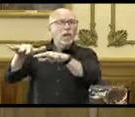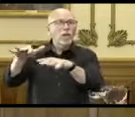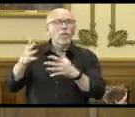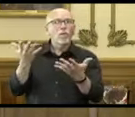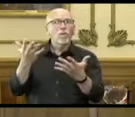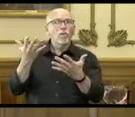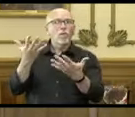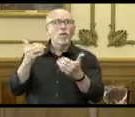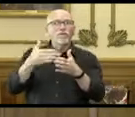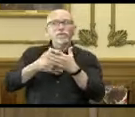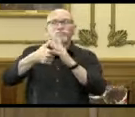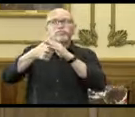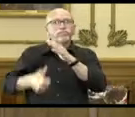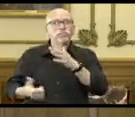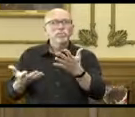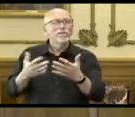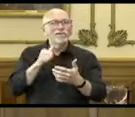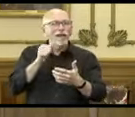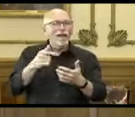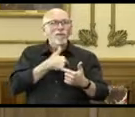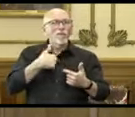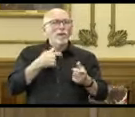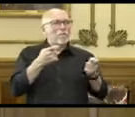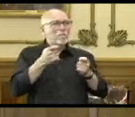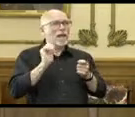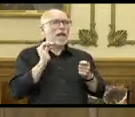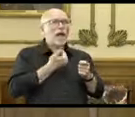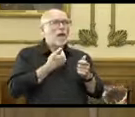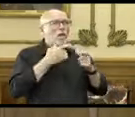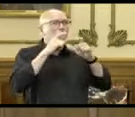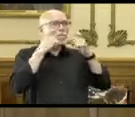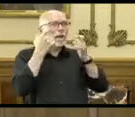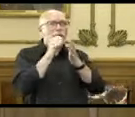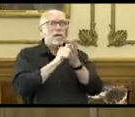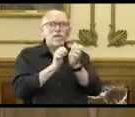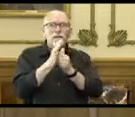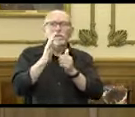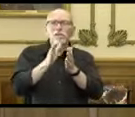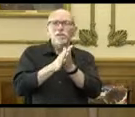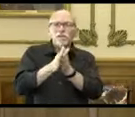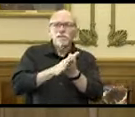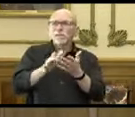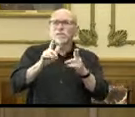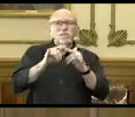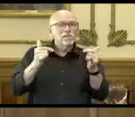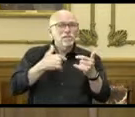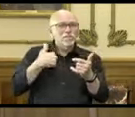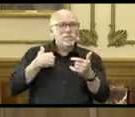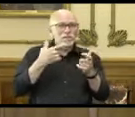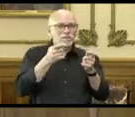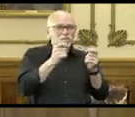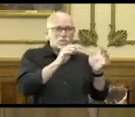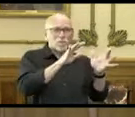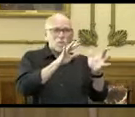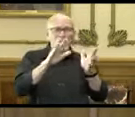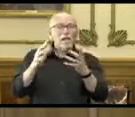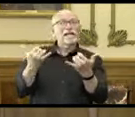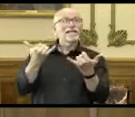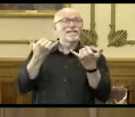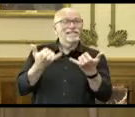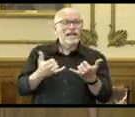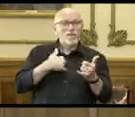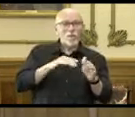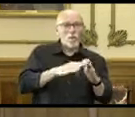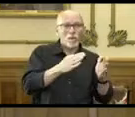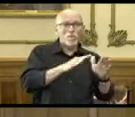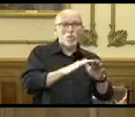managed our supplies and our supply chains. And as we've reopened segments